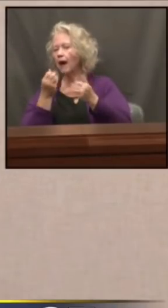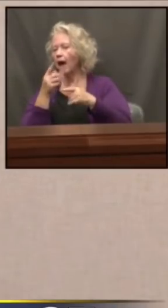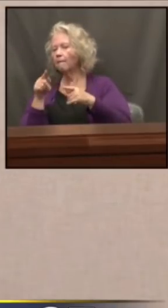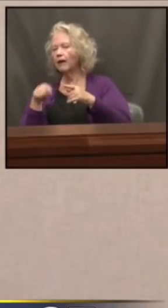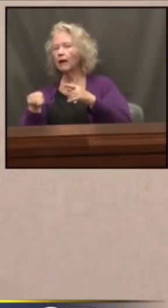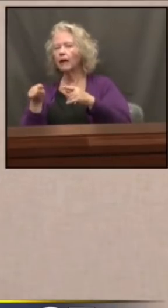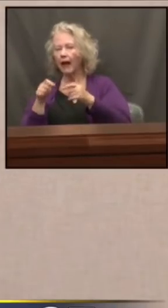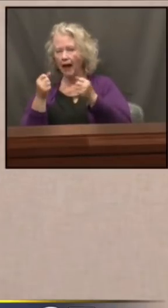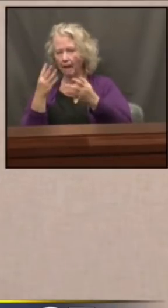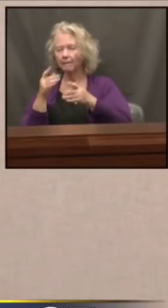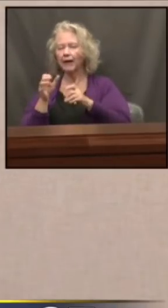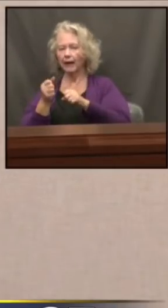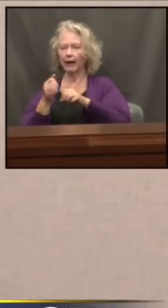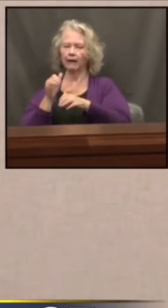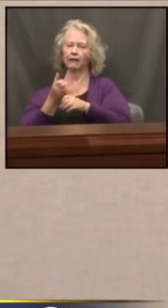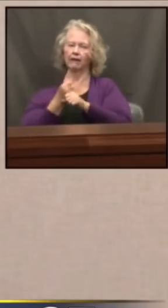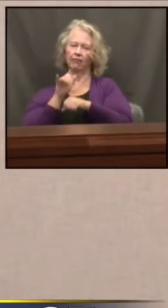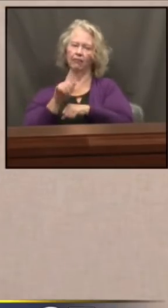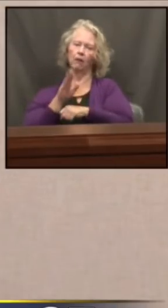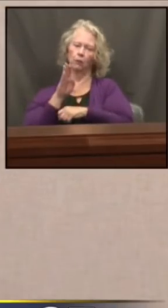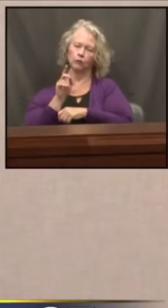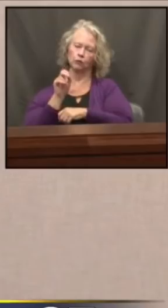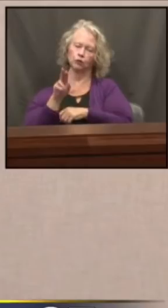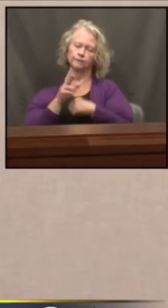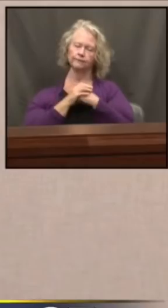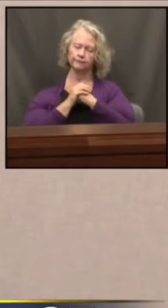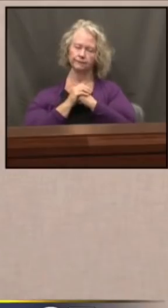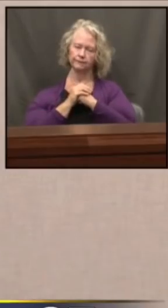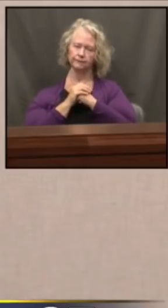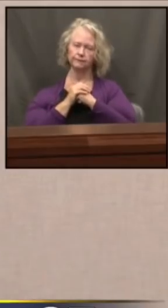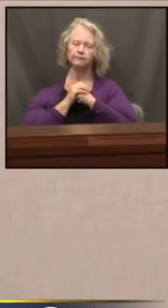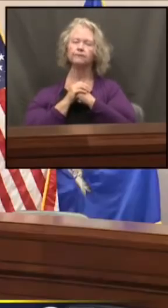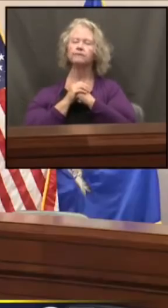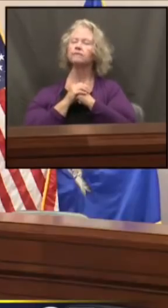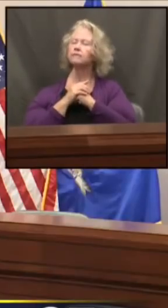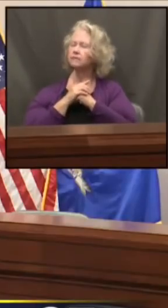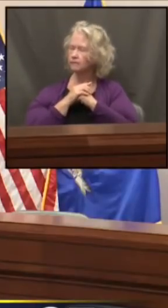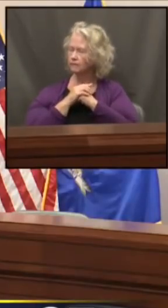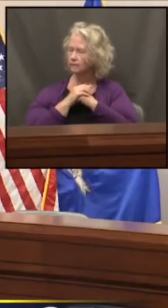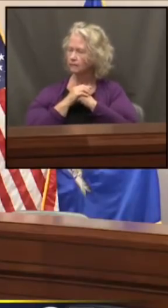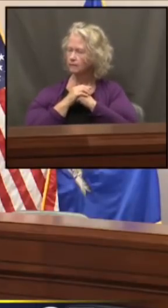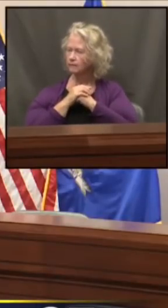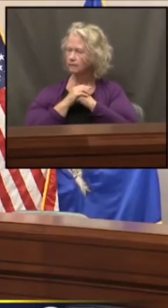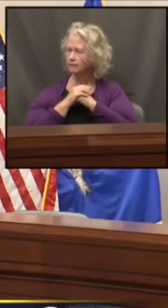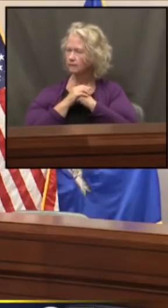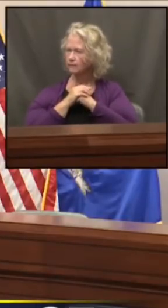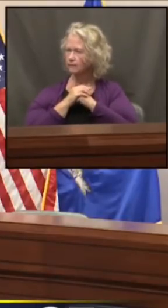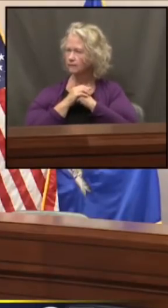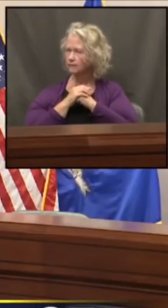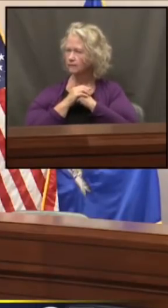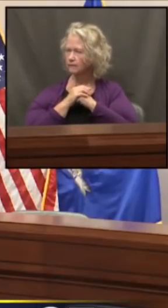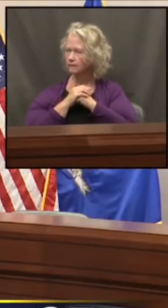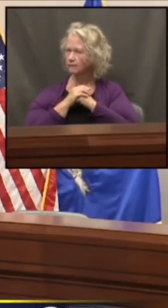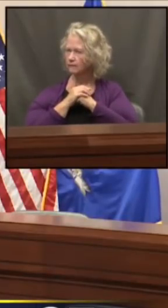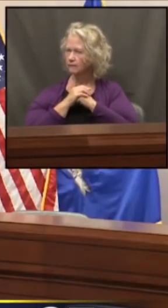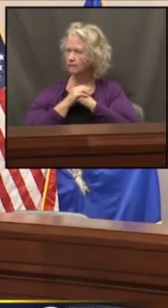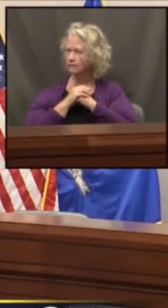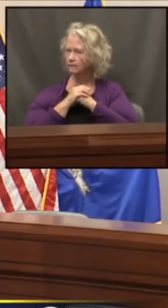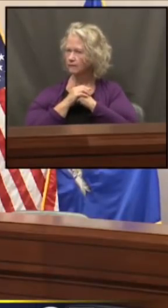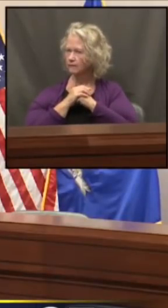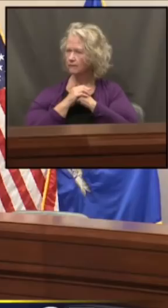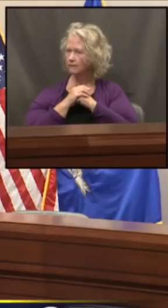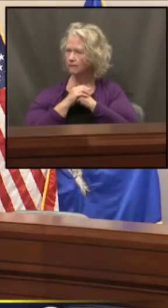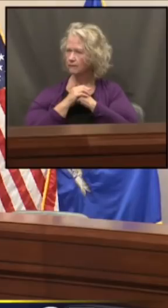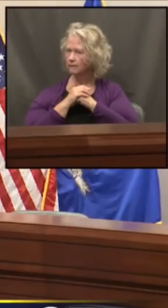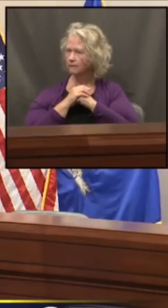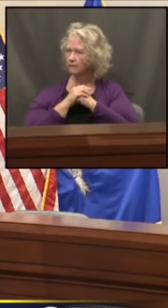recommended to get vaccinated immediately, get their booster immediately. Now, when it comes to underlying conditions, which types of people